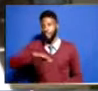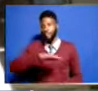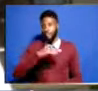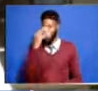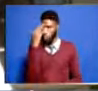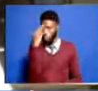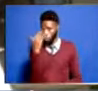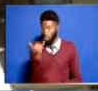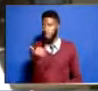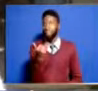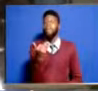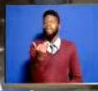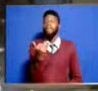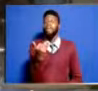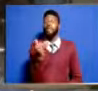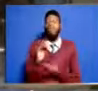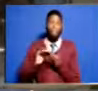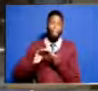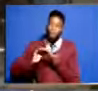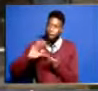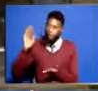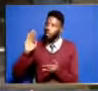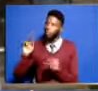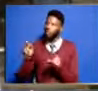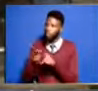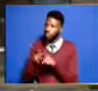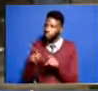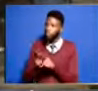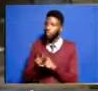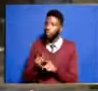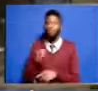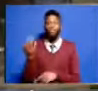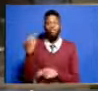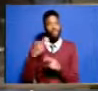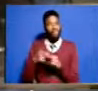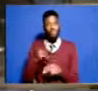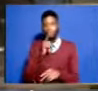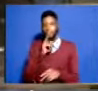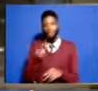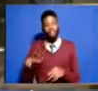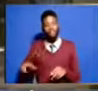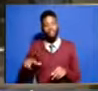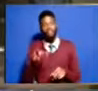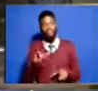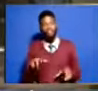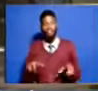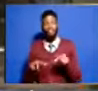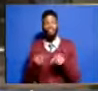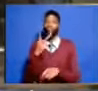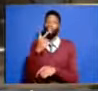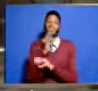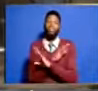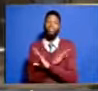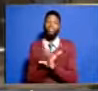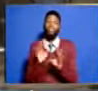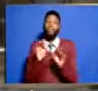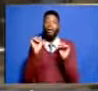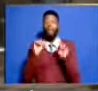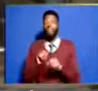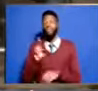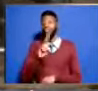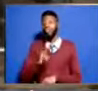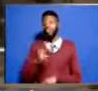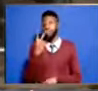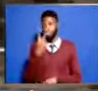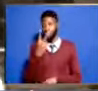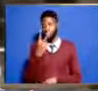the like most of them are we used to call them kunimbili. So you can actually use two